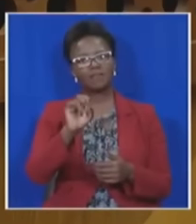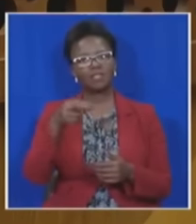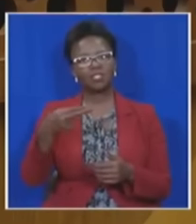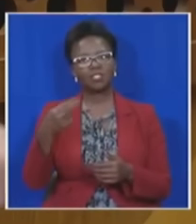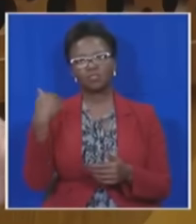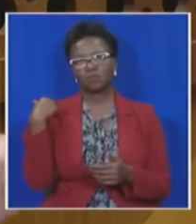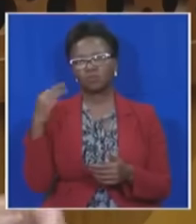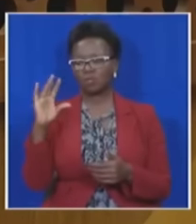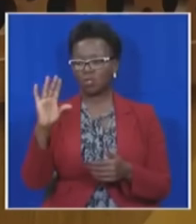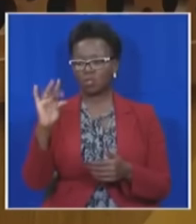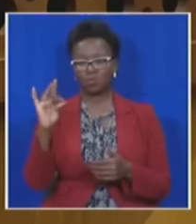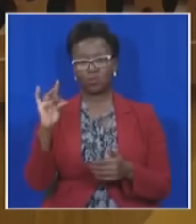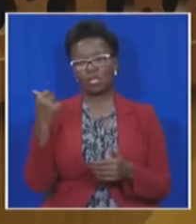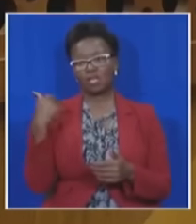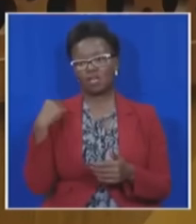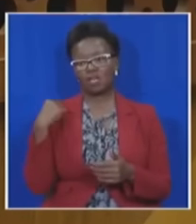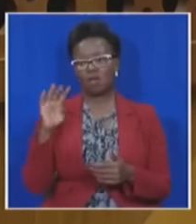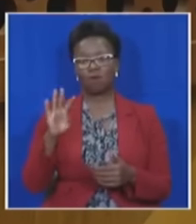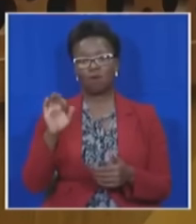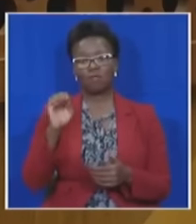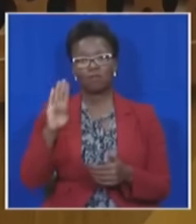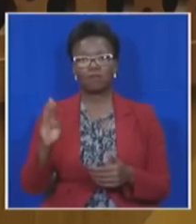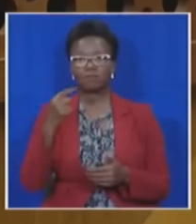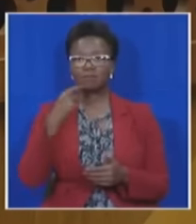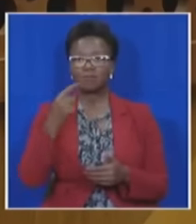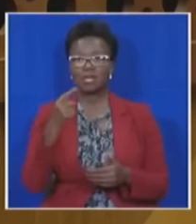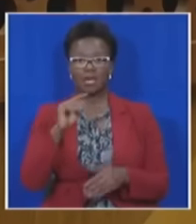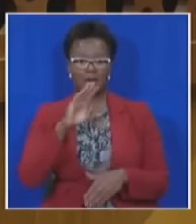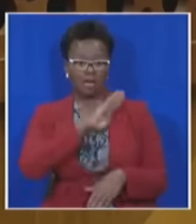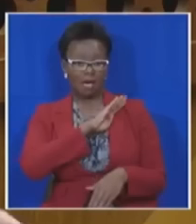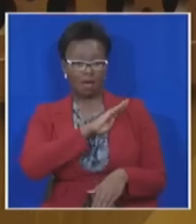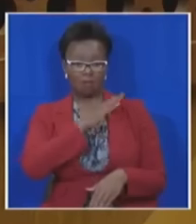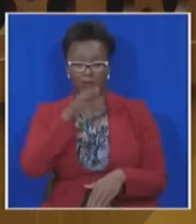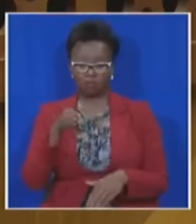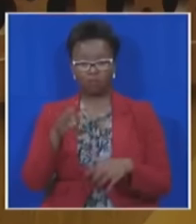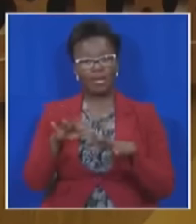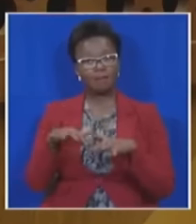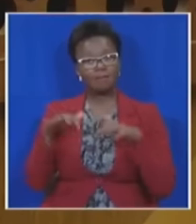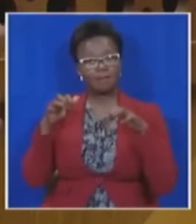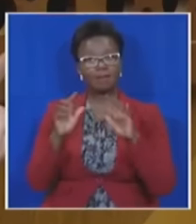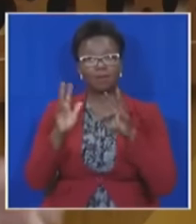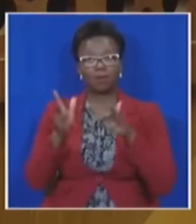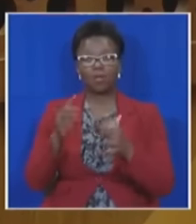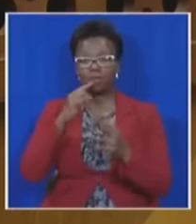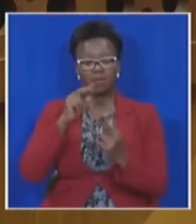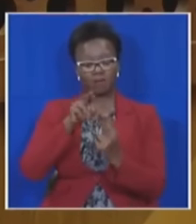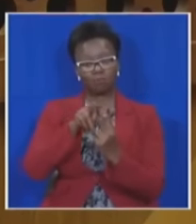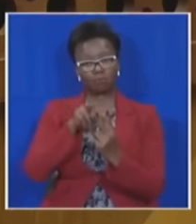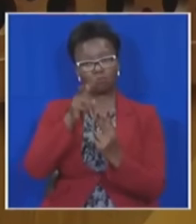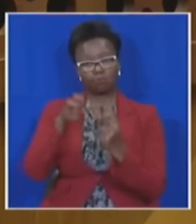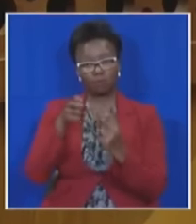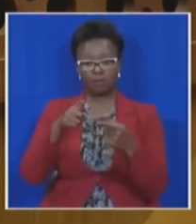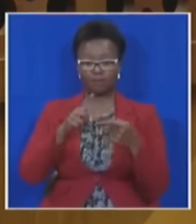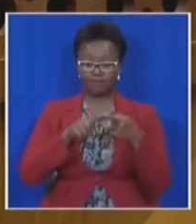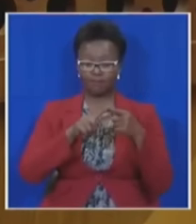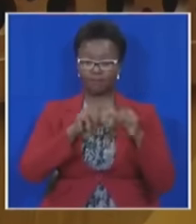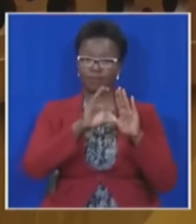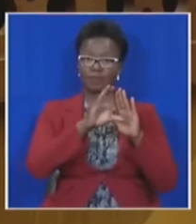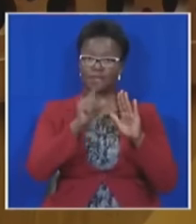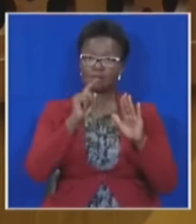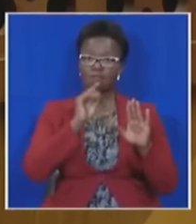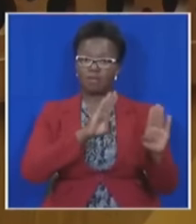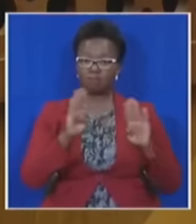14th of February, and I want to quote him. He said, "Making use of military troops in the precincts of Parliament puts two issues at stake. First, the conduct